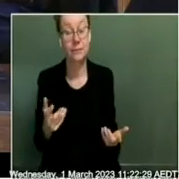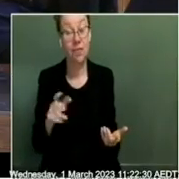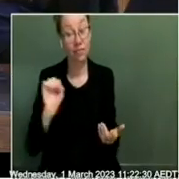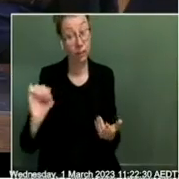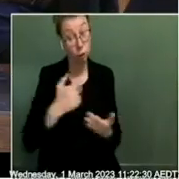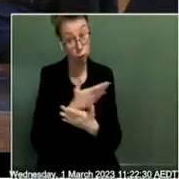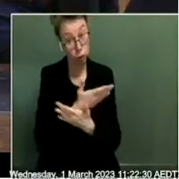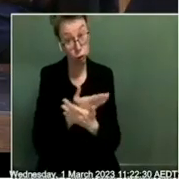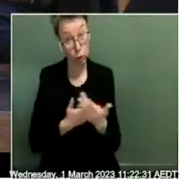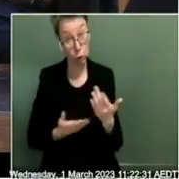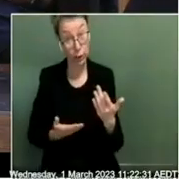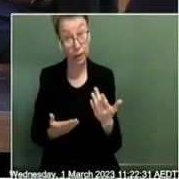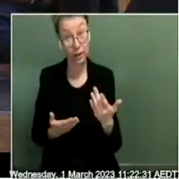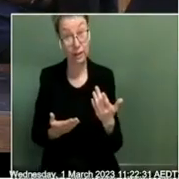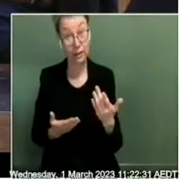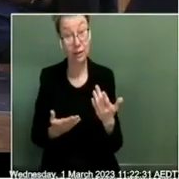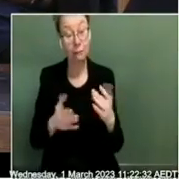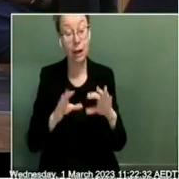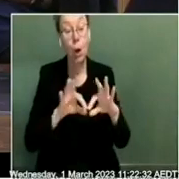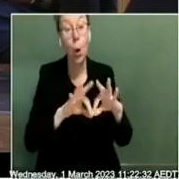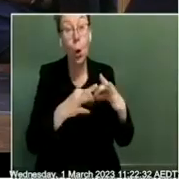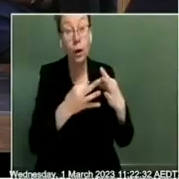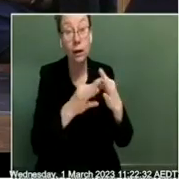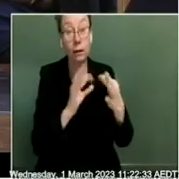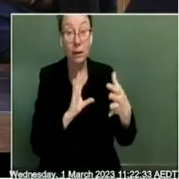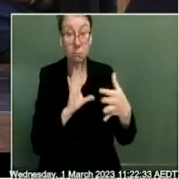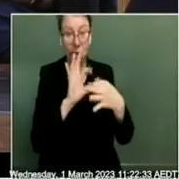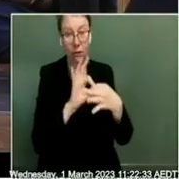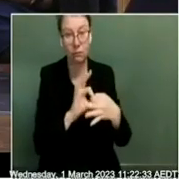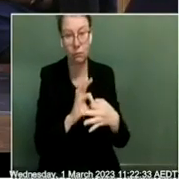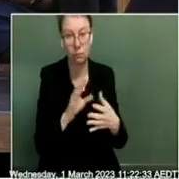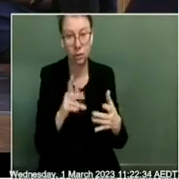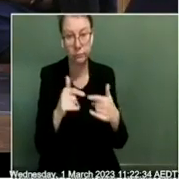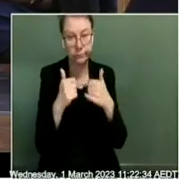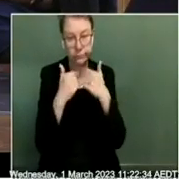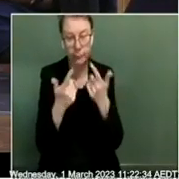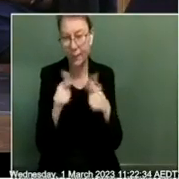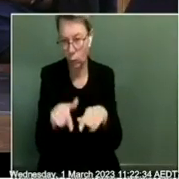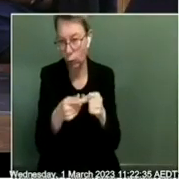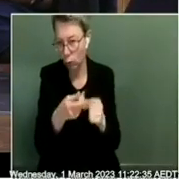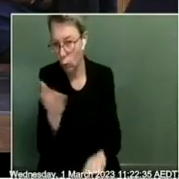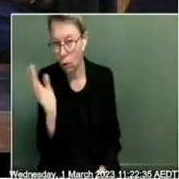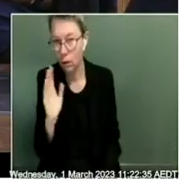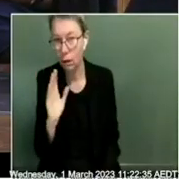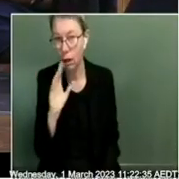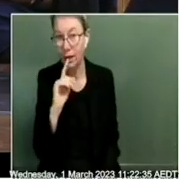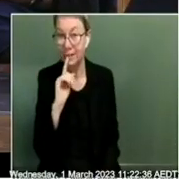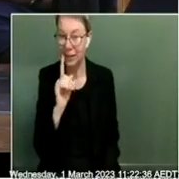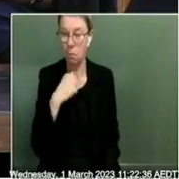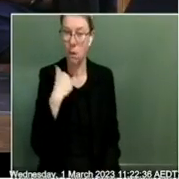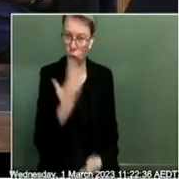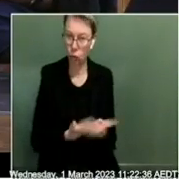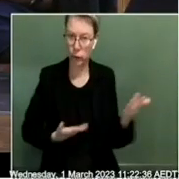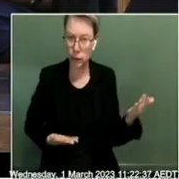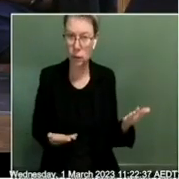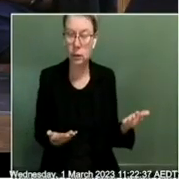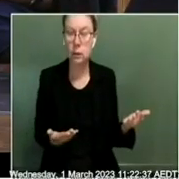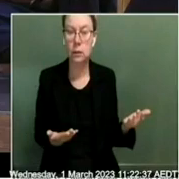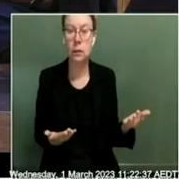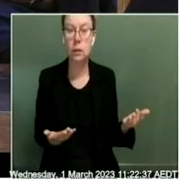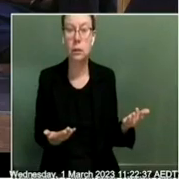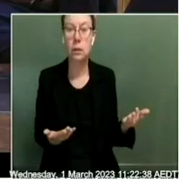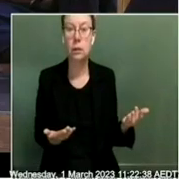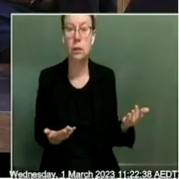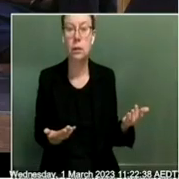that I'm a part of, and I don't care, I'm here with Yoorrook, I can speak my truth, and I don't care. But